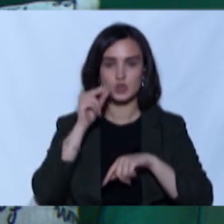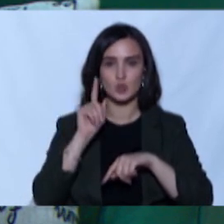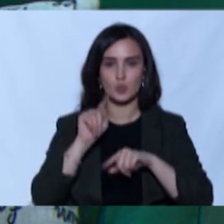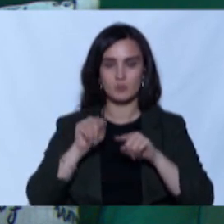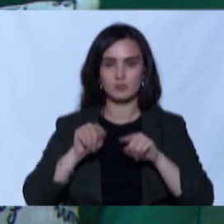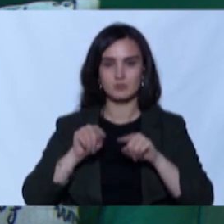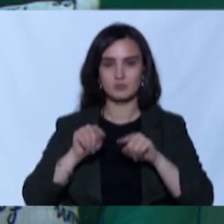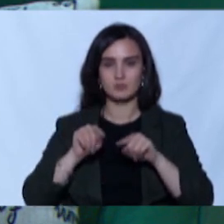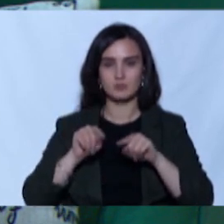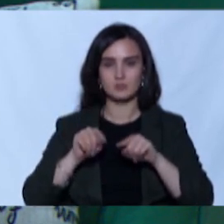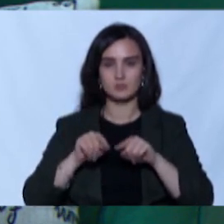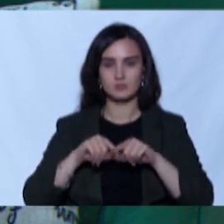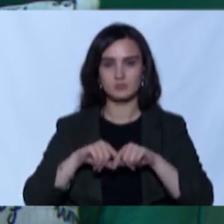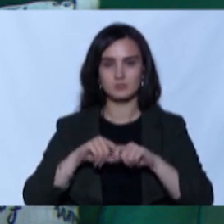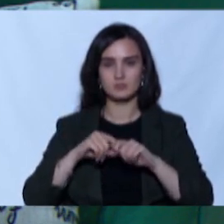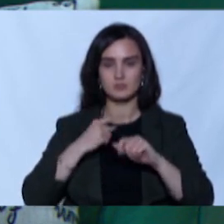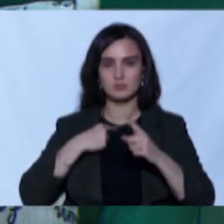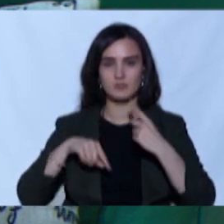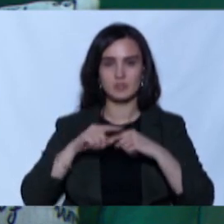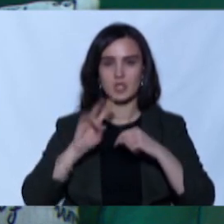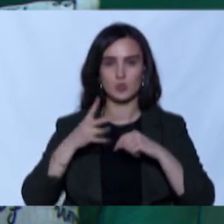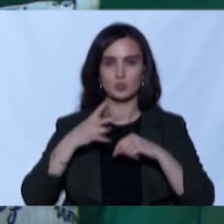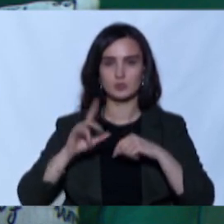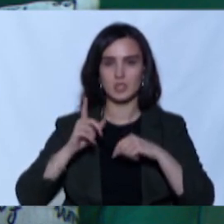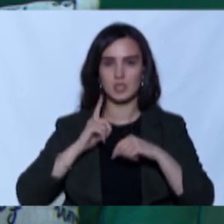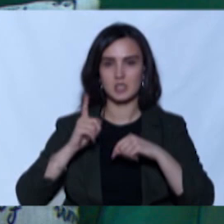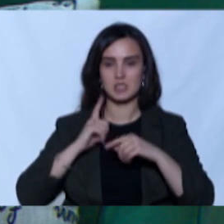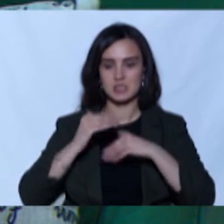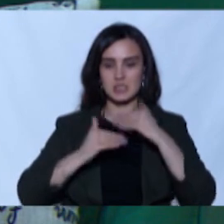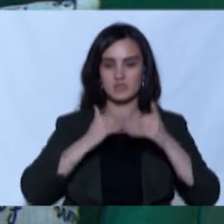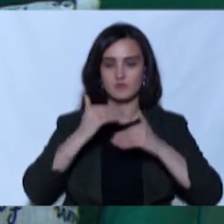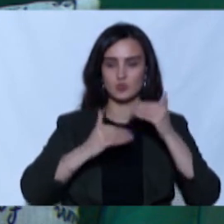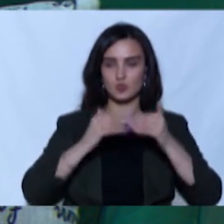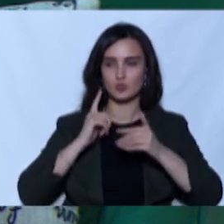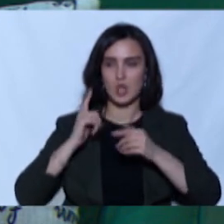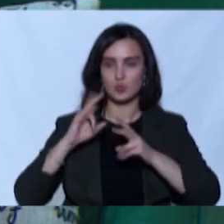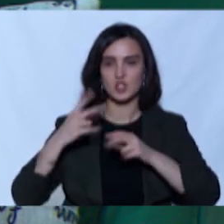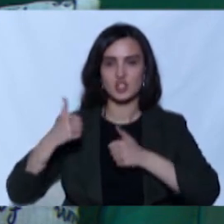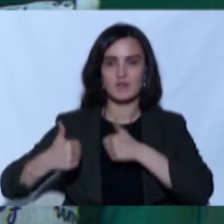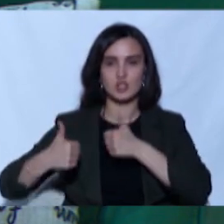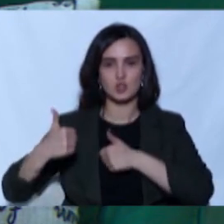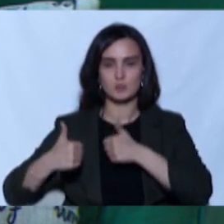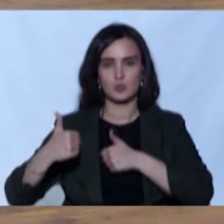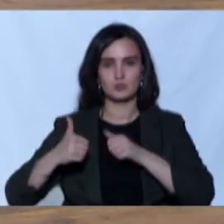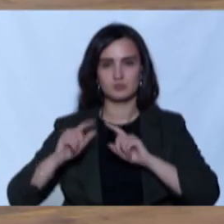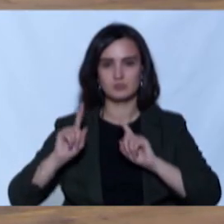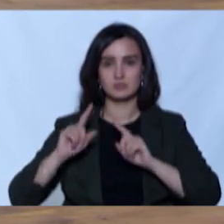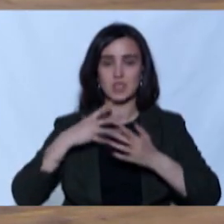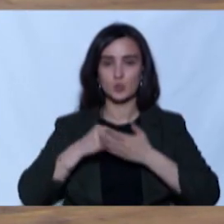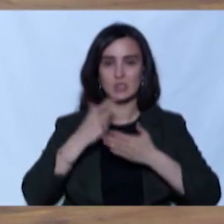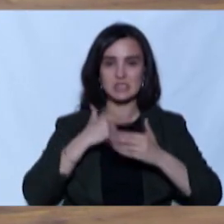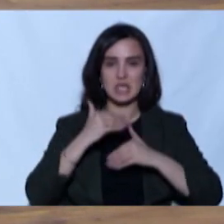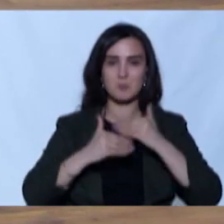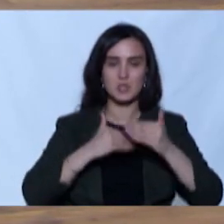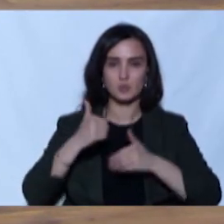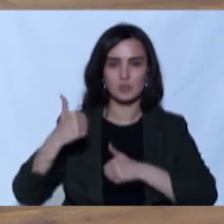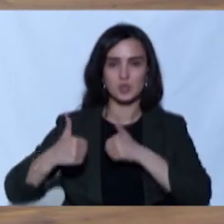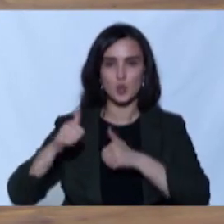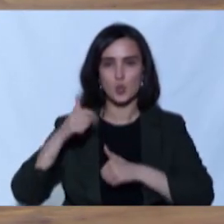is that we shouldn't compare our success to the success of others. We should only measure our success by how